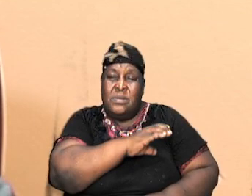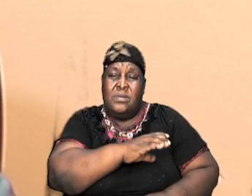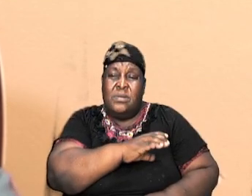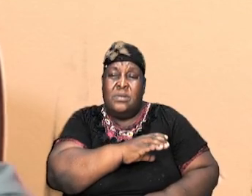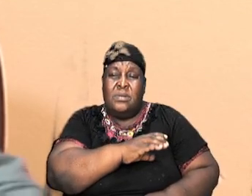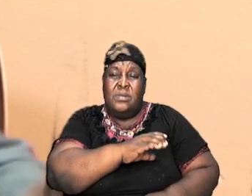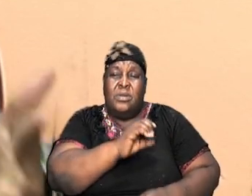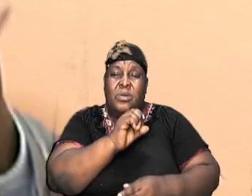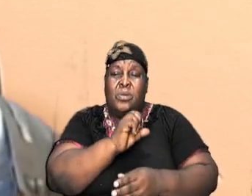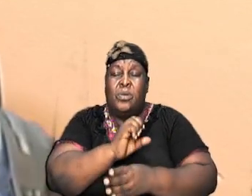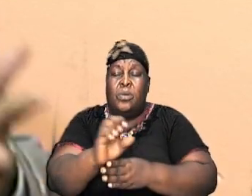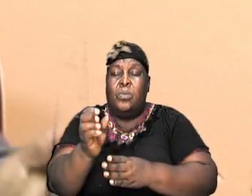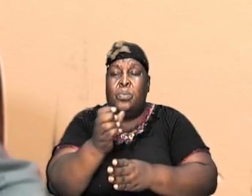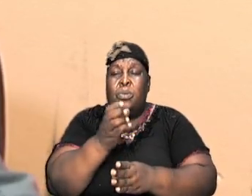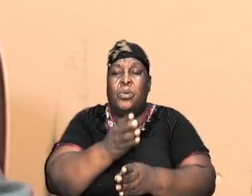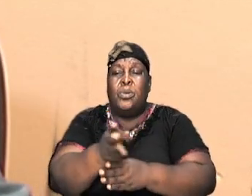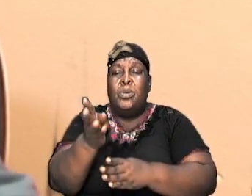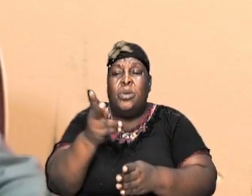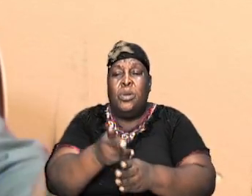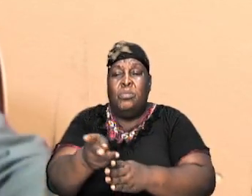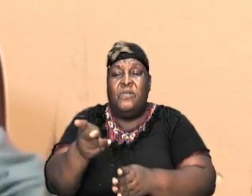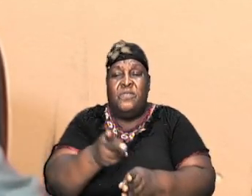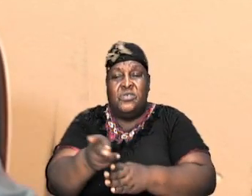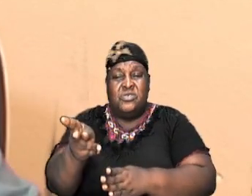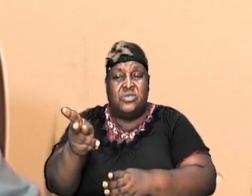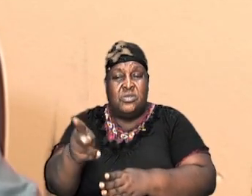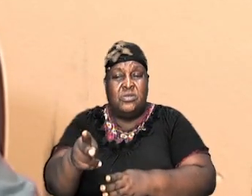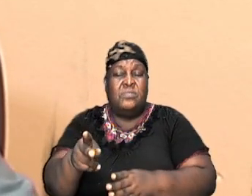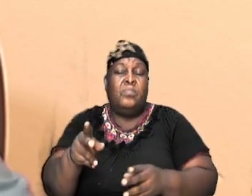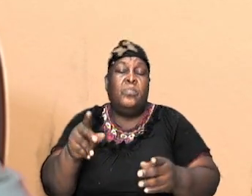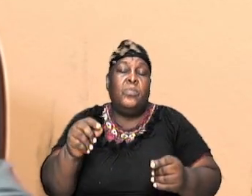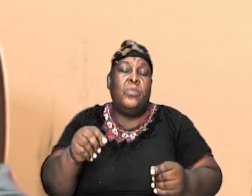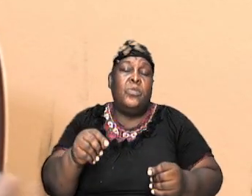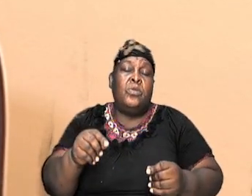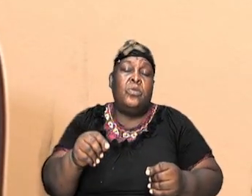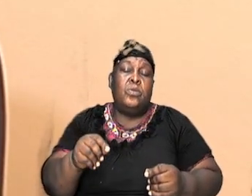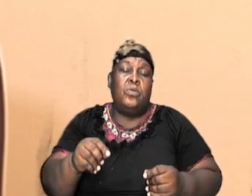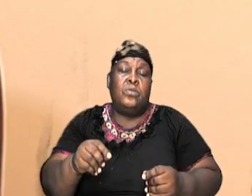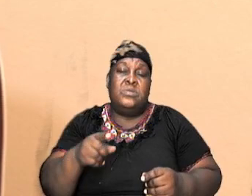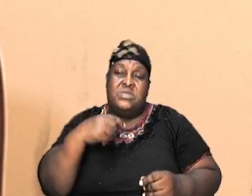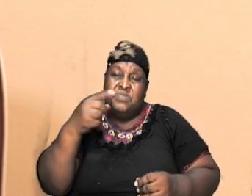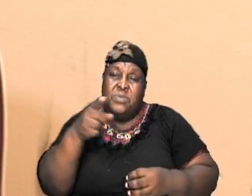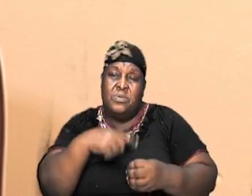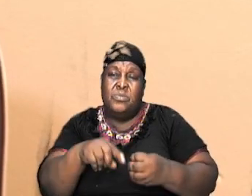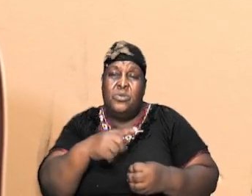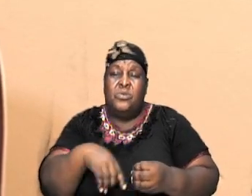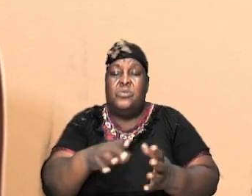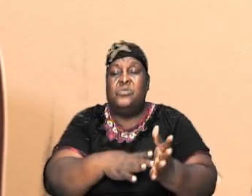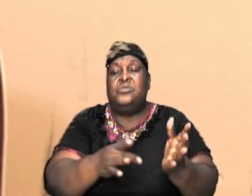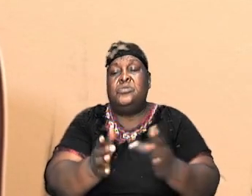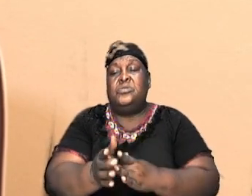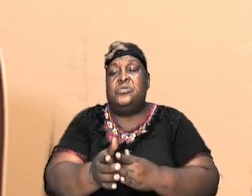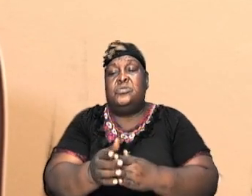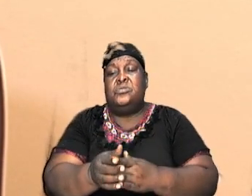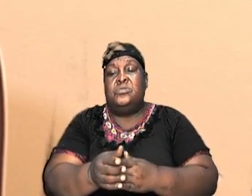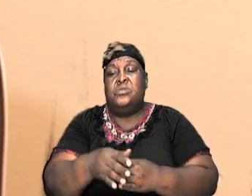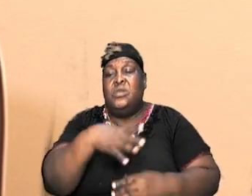career. You know, do we present Jesus to the farmer the same way we present him to the